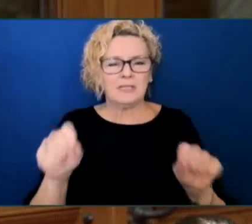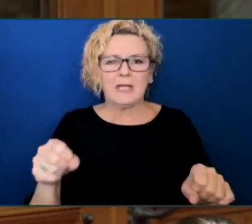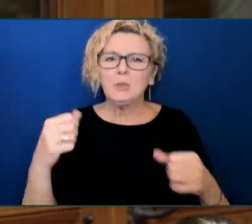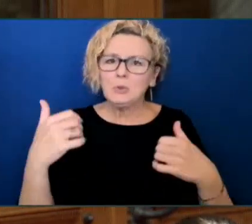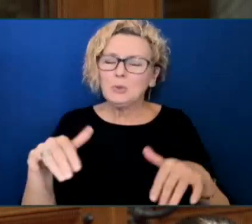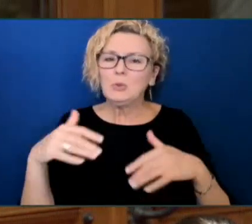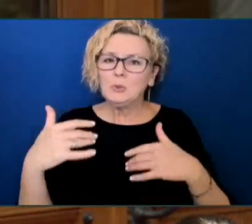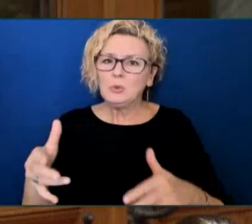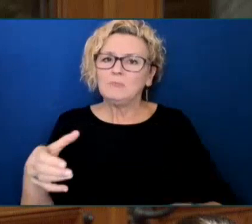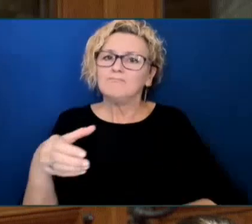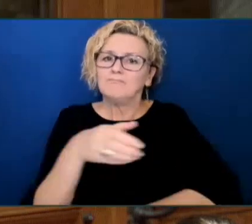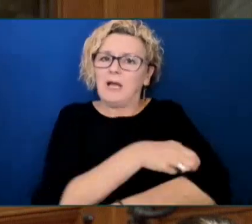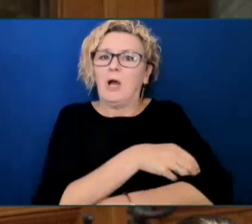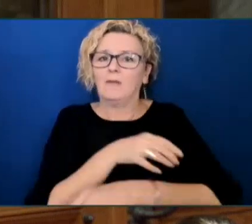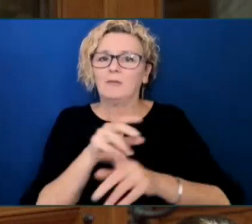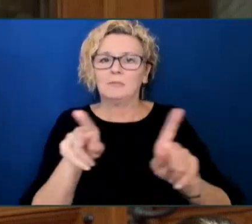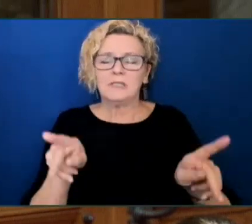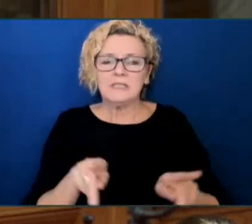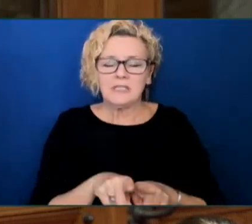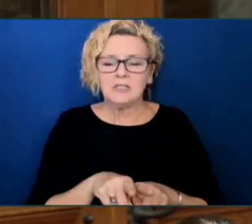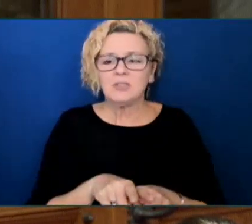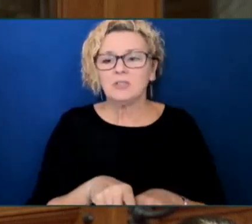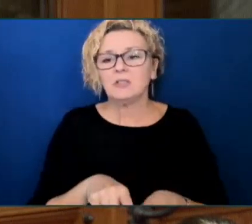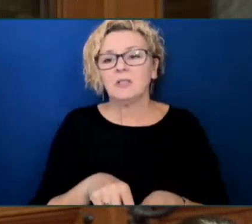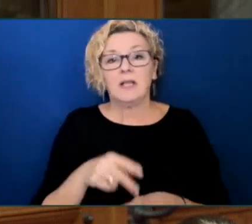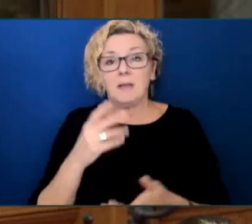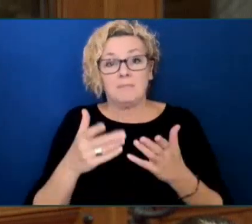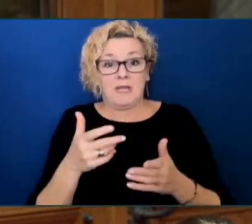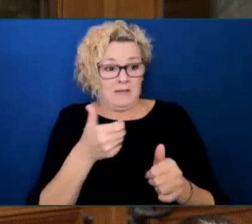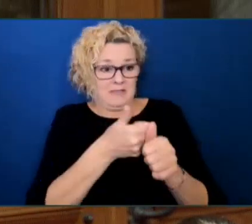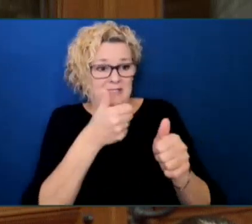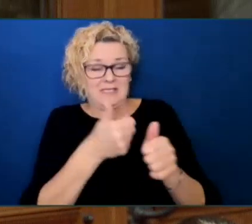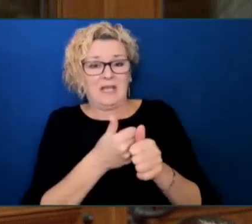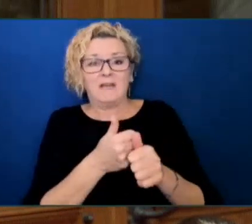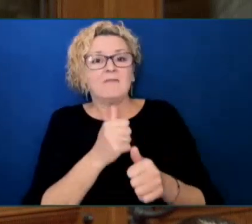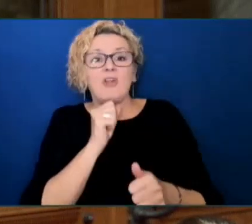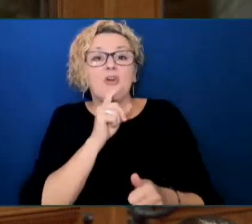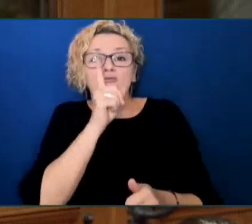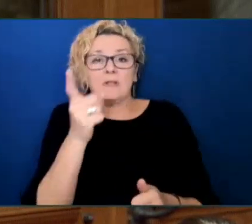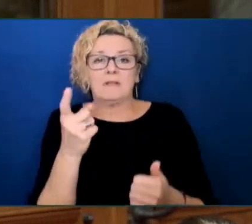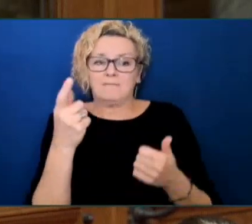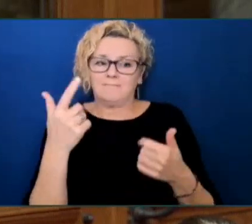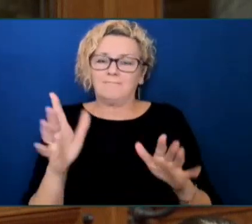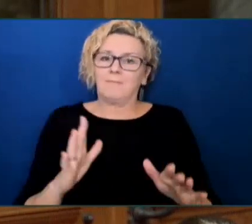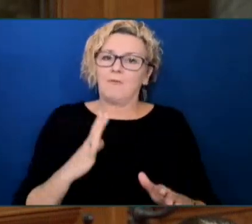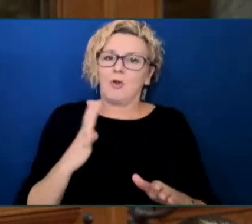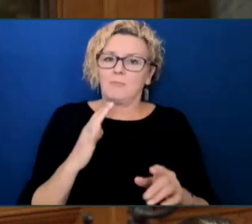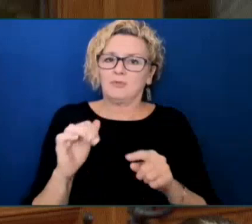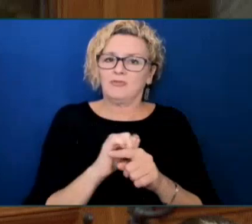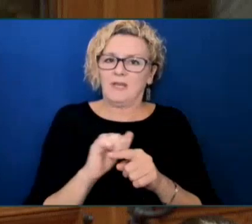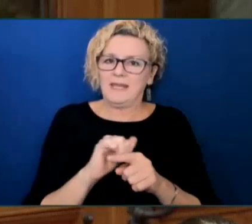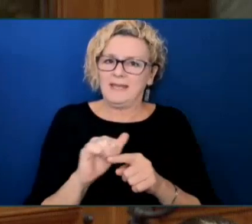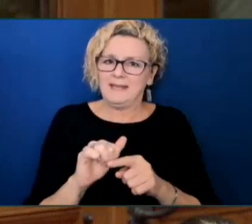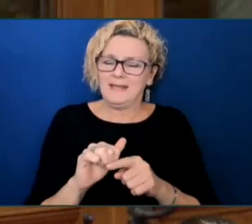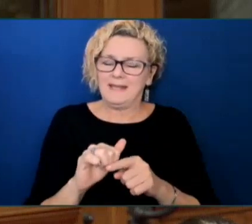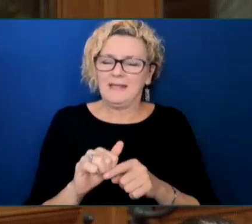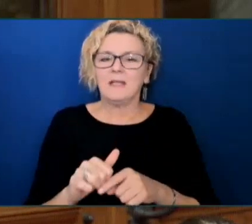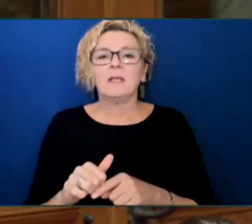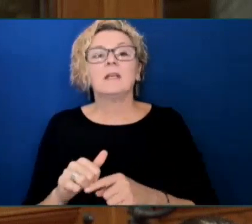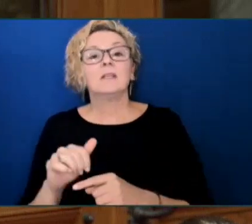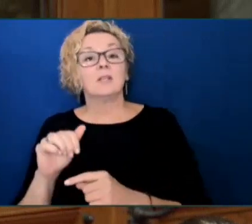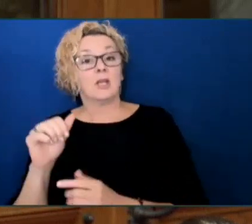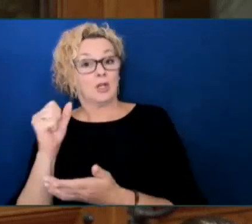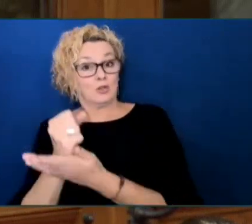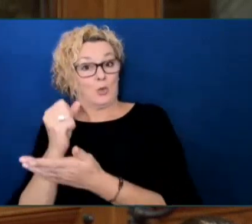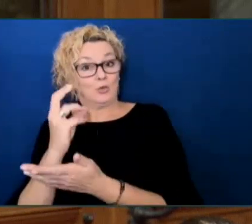power may not even have formal social work training. The Social Workers Act provides a comprehensive framework for the